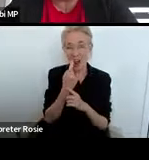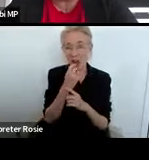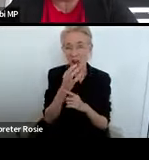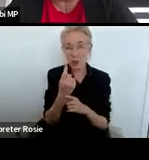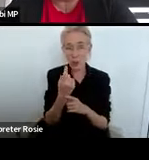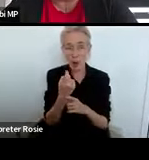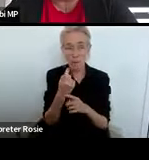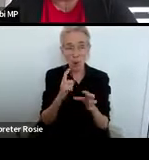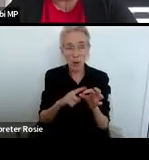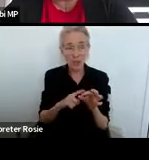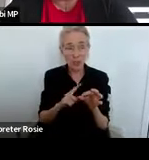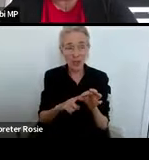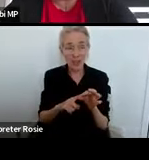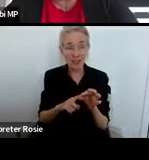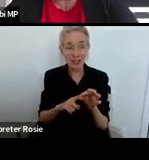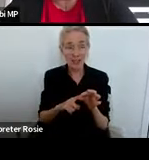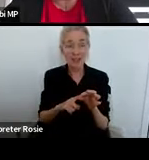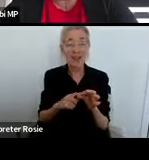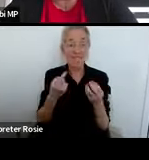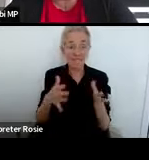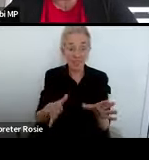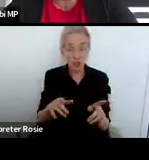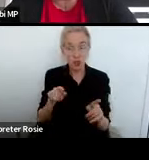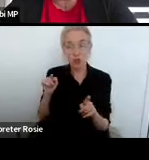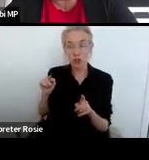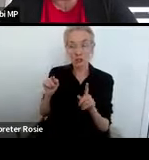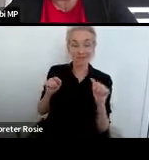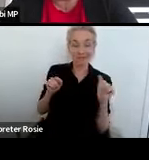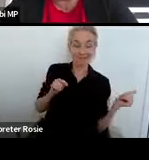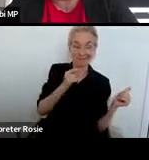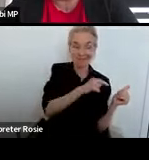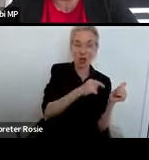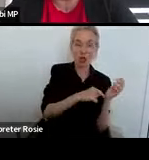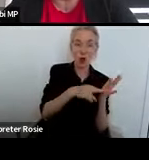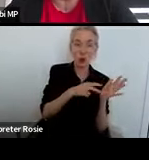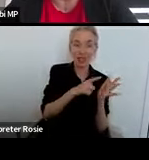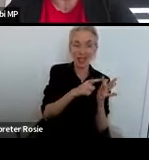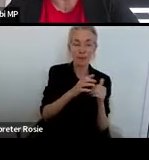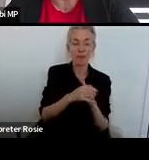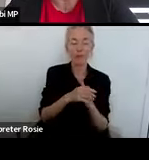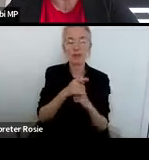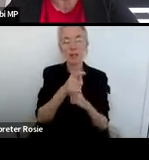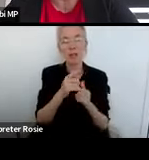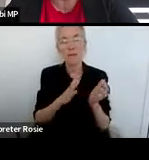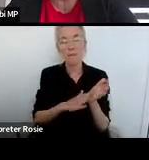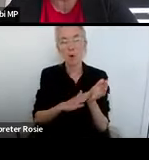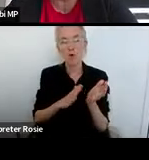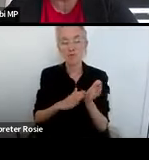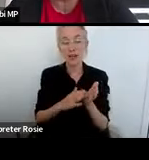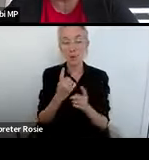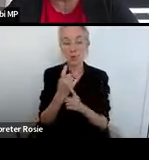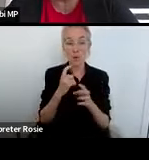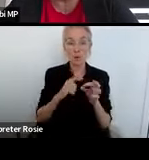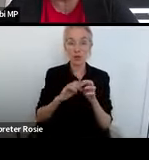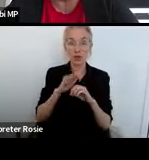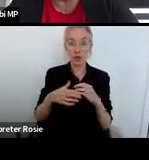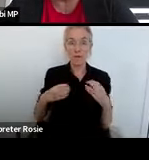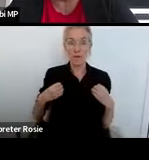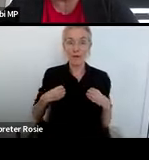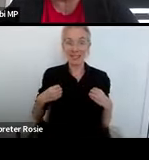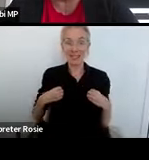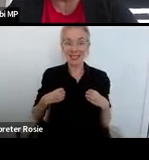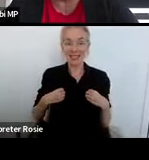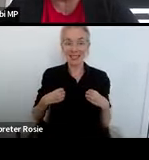go. Yeah, it's fine. go for it, Maureen. Okay, thank you. The other one is in terms of the business. Look, the Purple